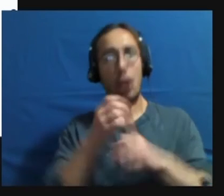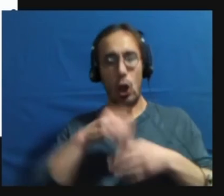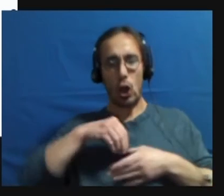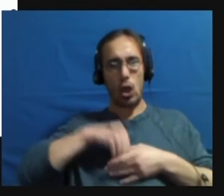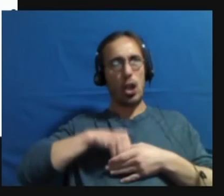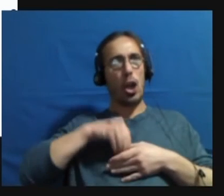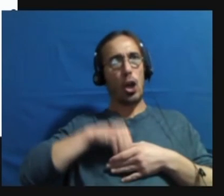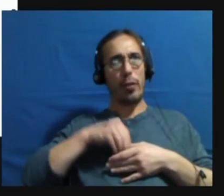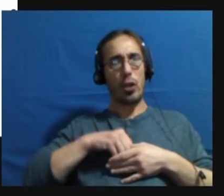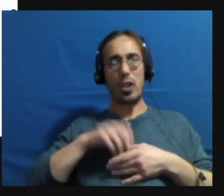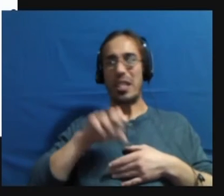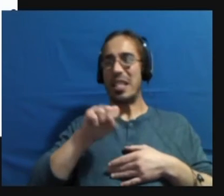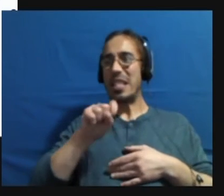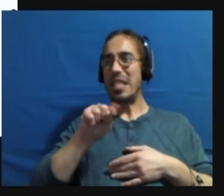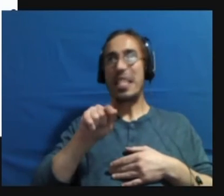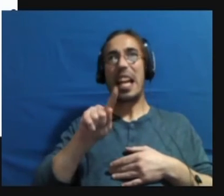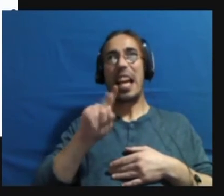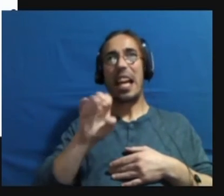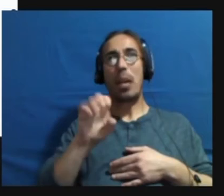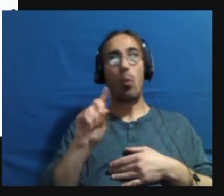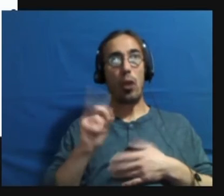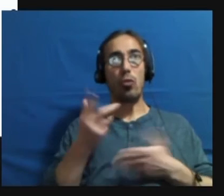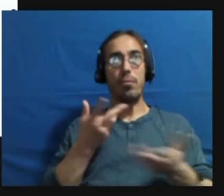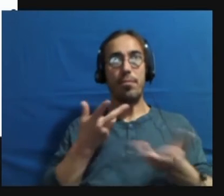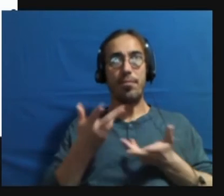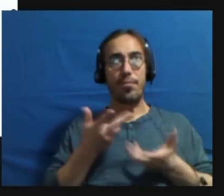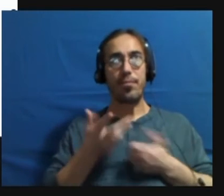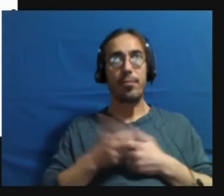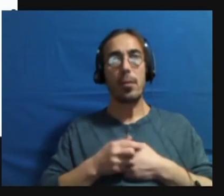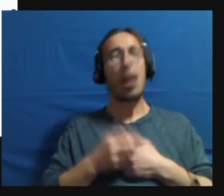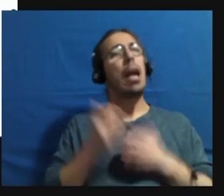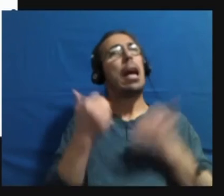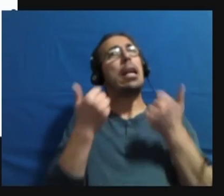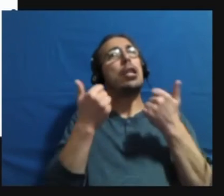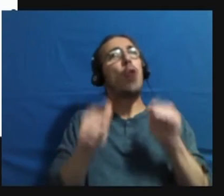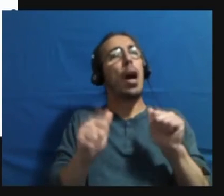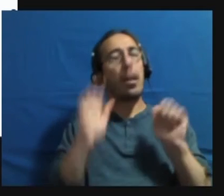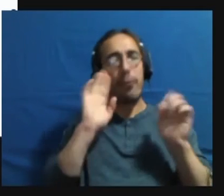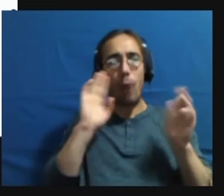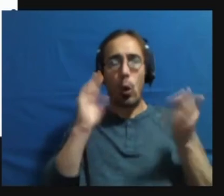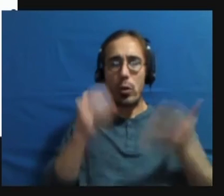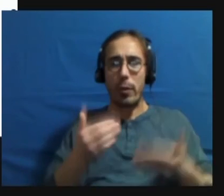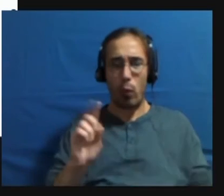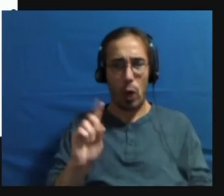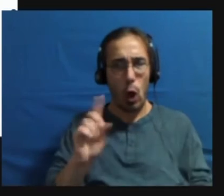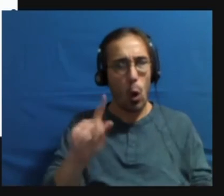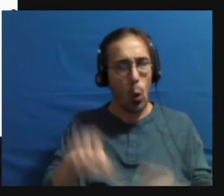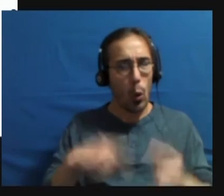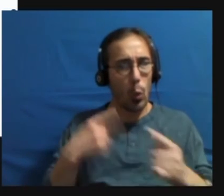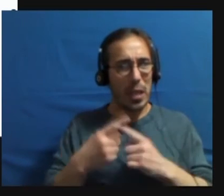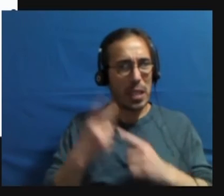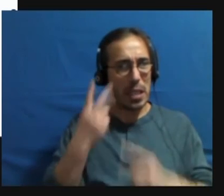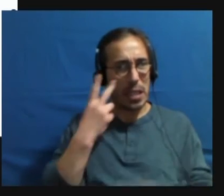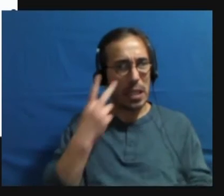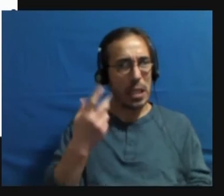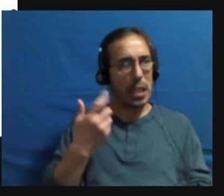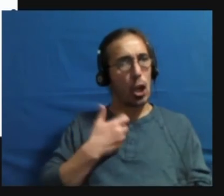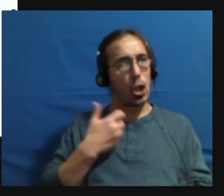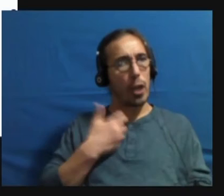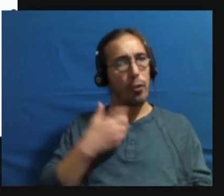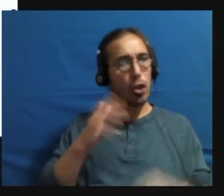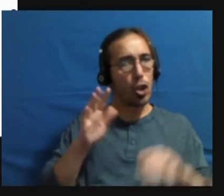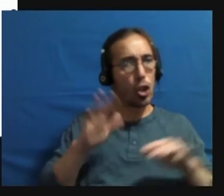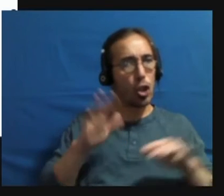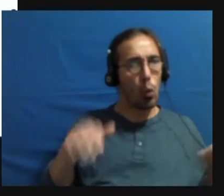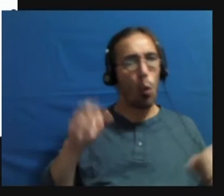environment, and grow our own awareness of it. And then when we see our children or the